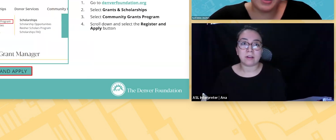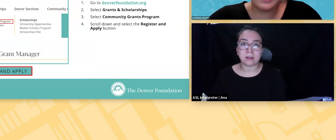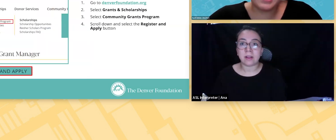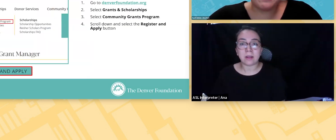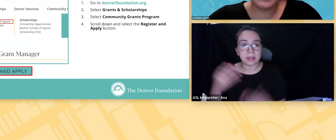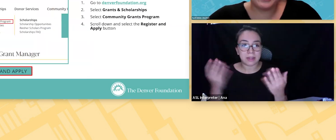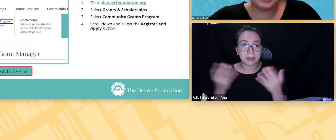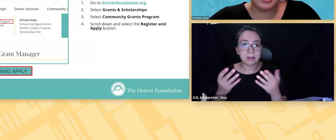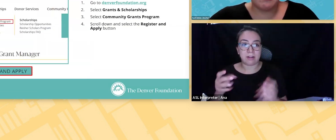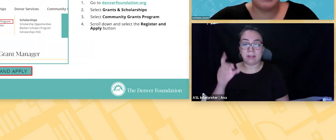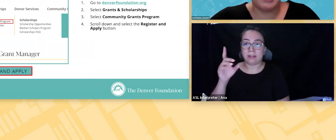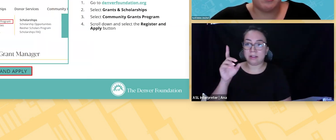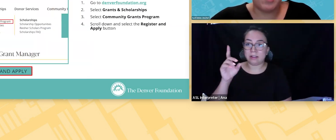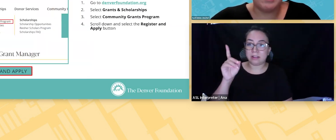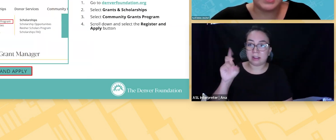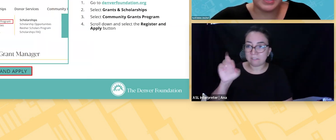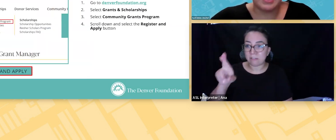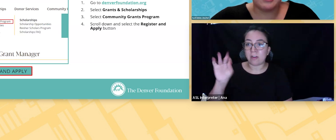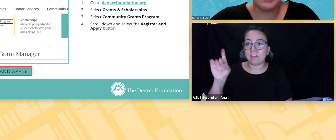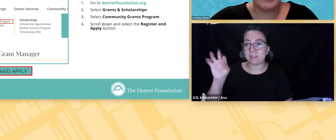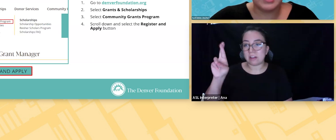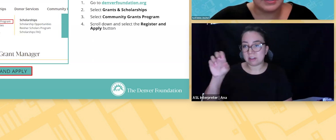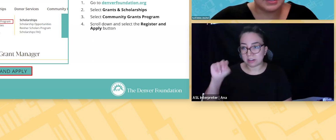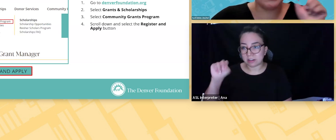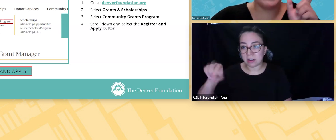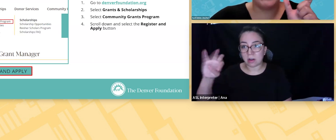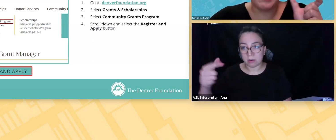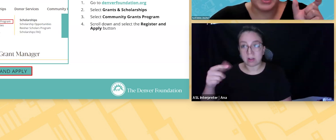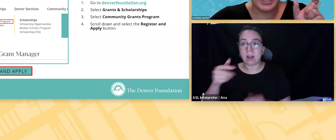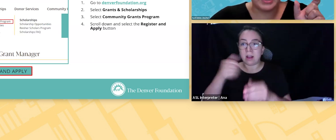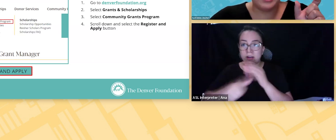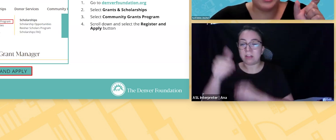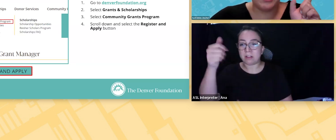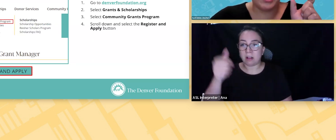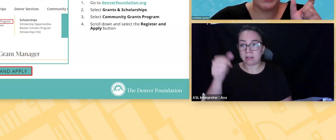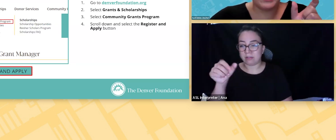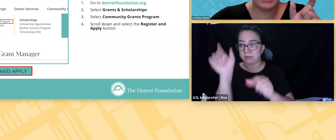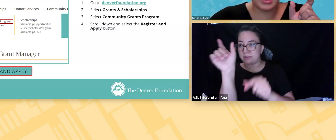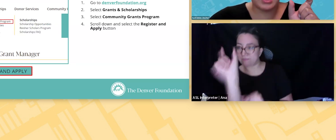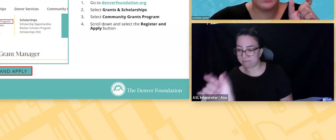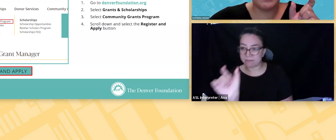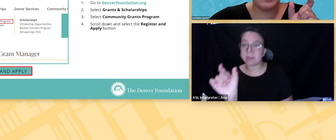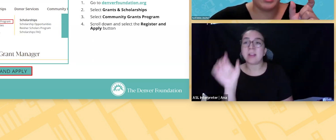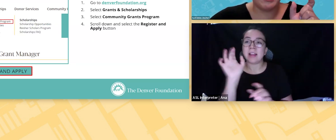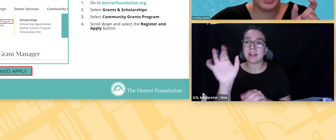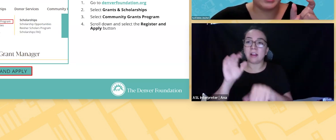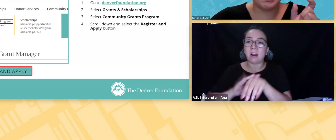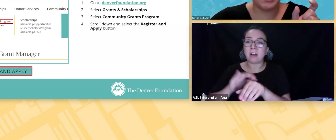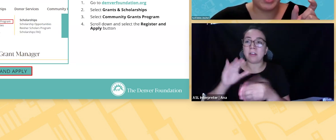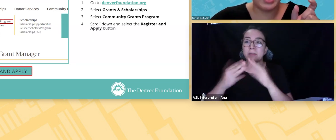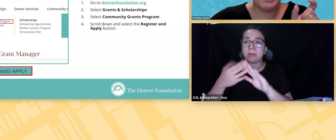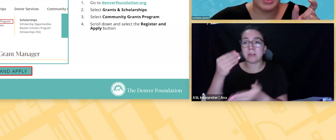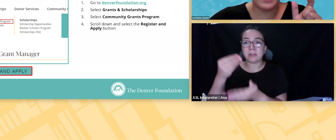Back here on the denverfoundation.org website, under the Grants and Scholarships ribbon again, you can also click on the Community